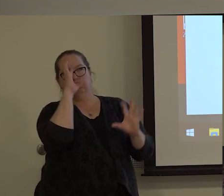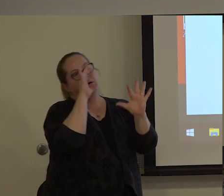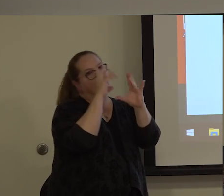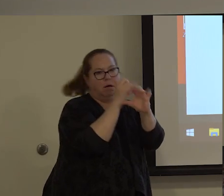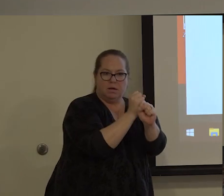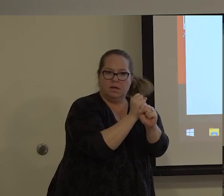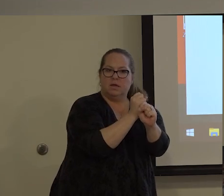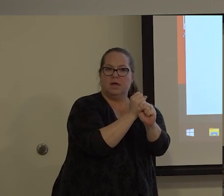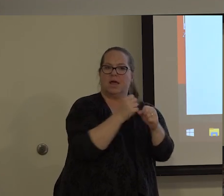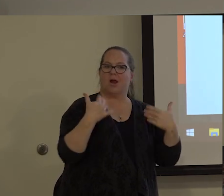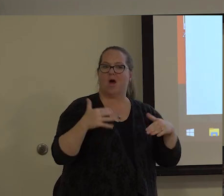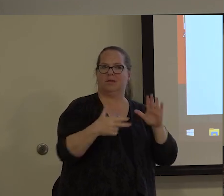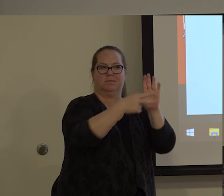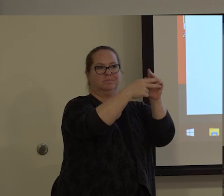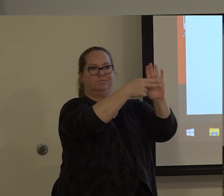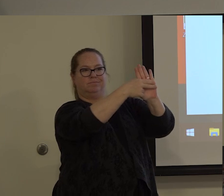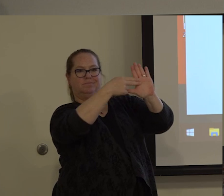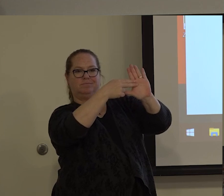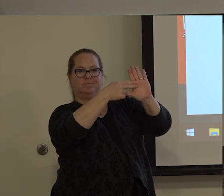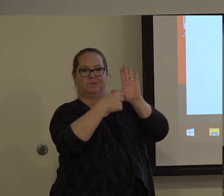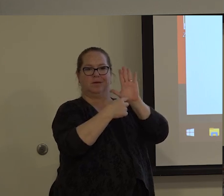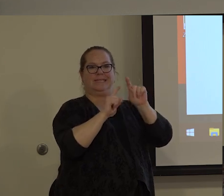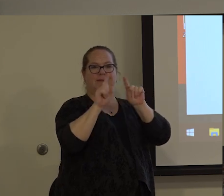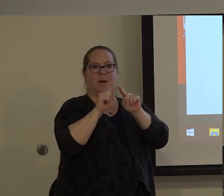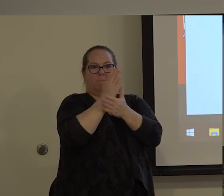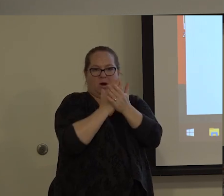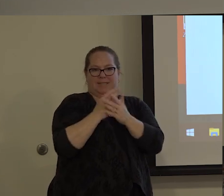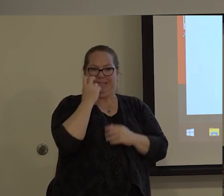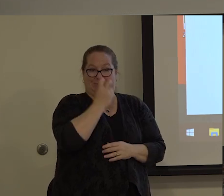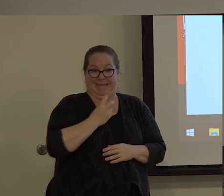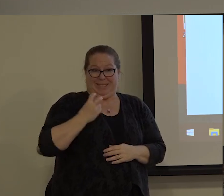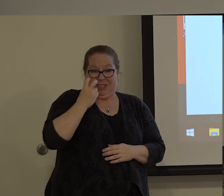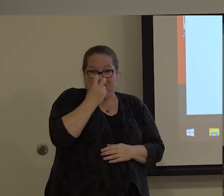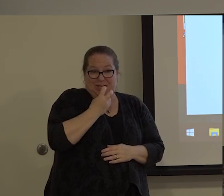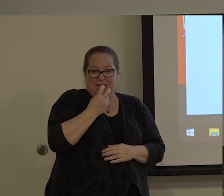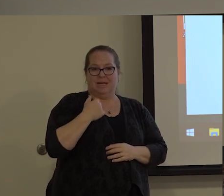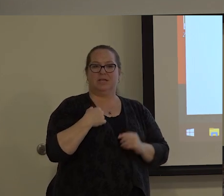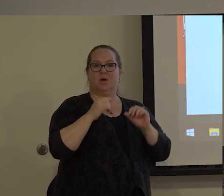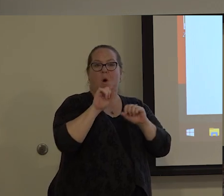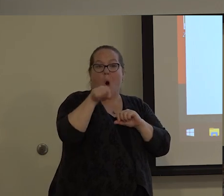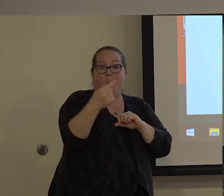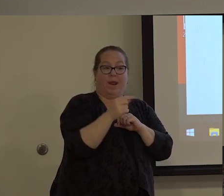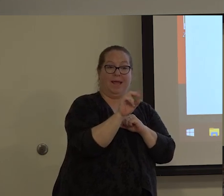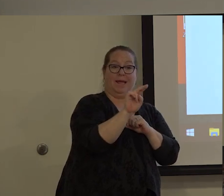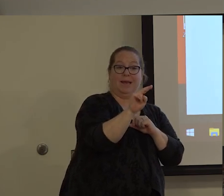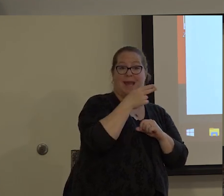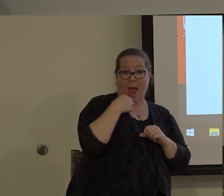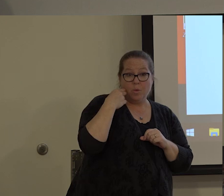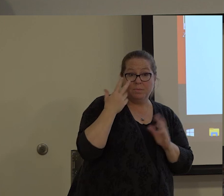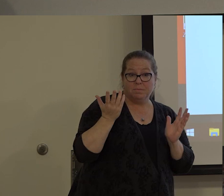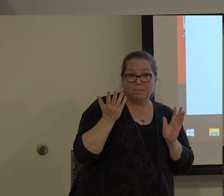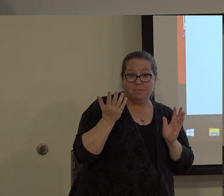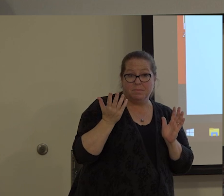is you can also highlight different parts of speech. So I can have it highlight just the nouns. Let me see if I can make